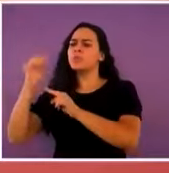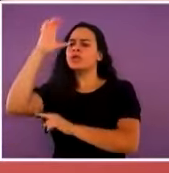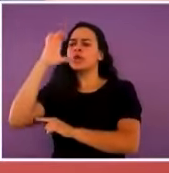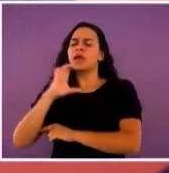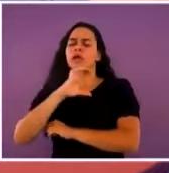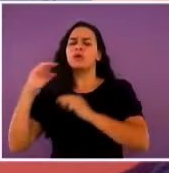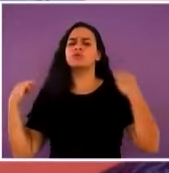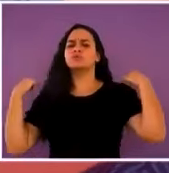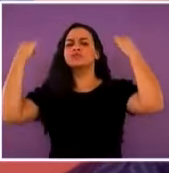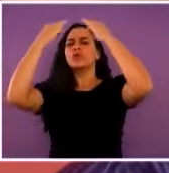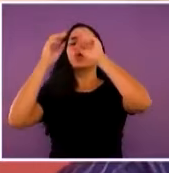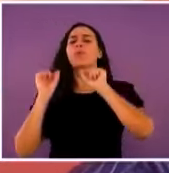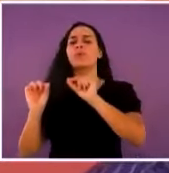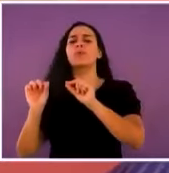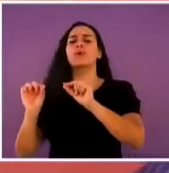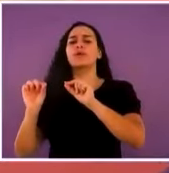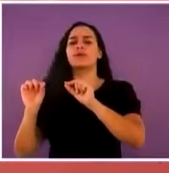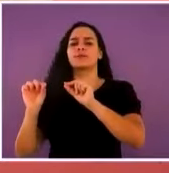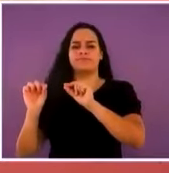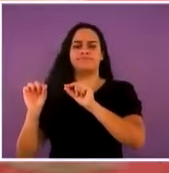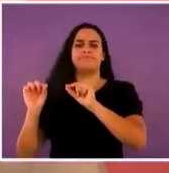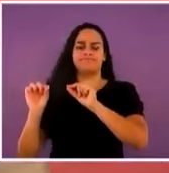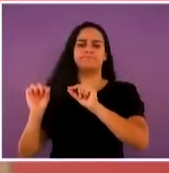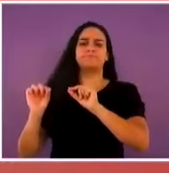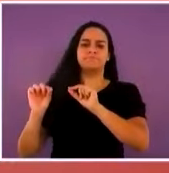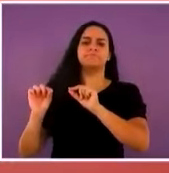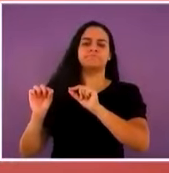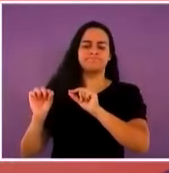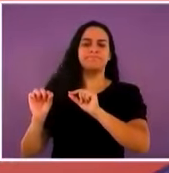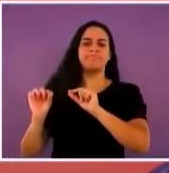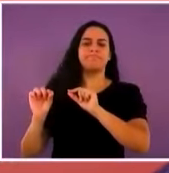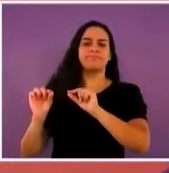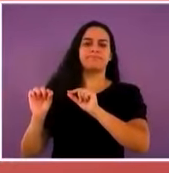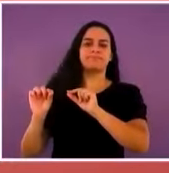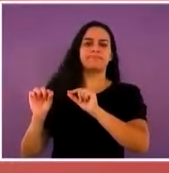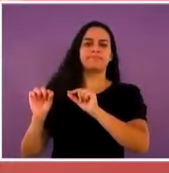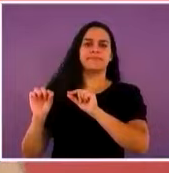is not the meaning whereby mission is the